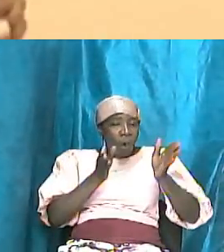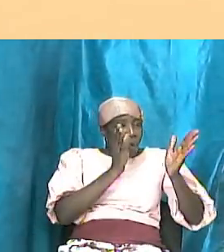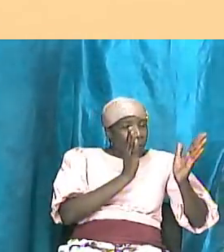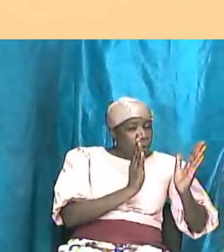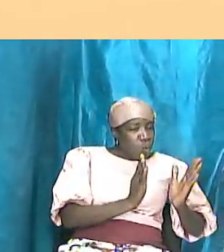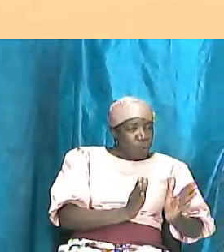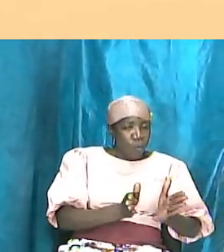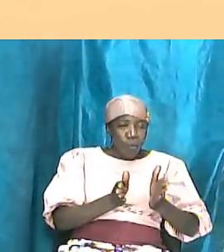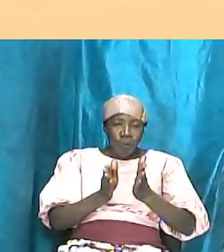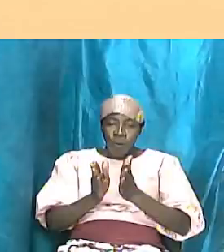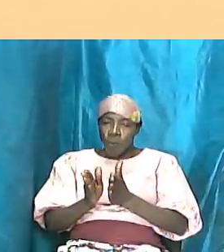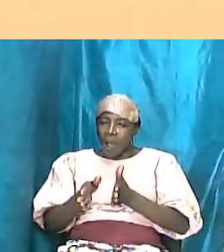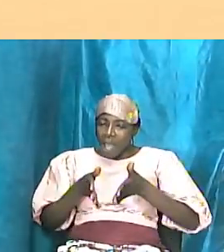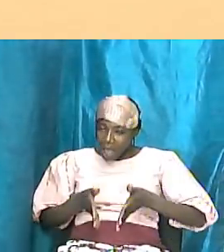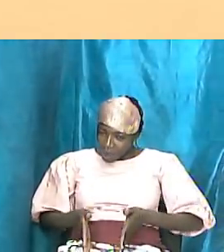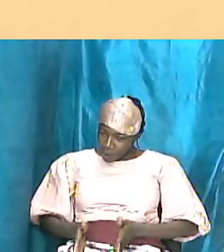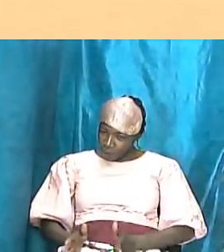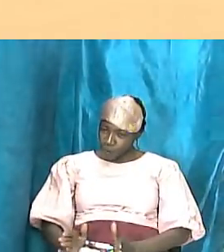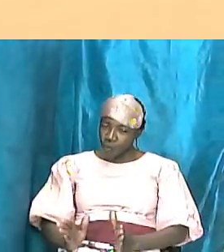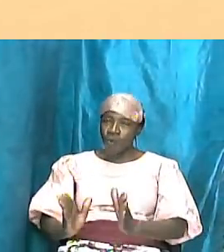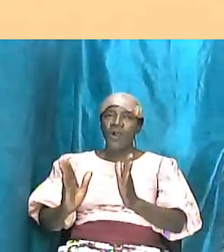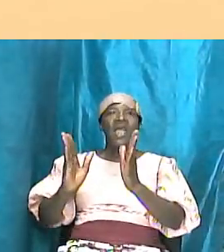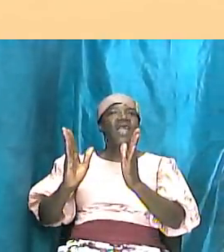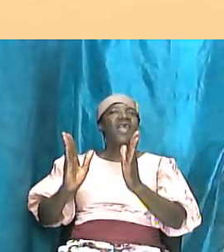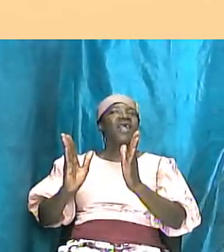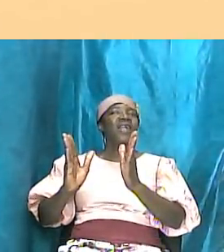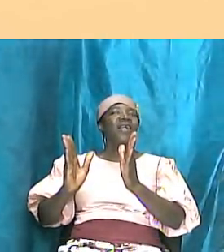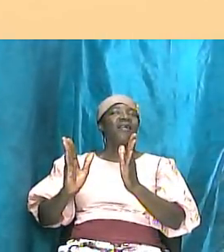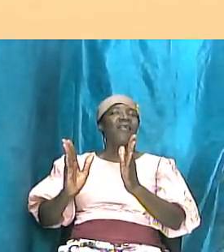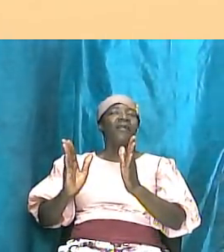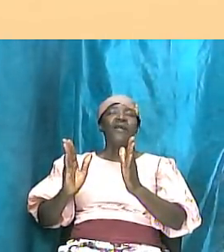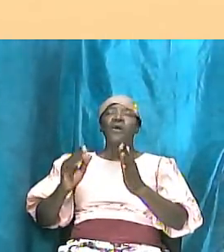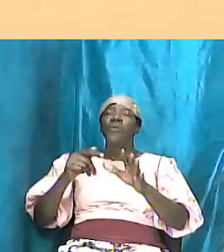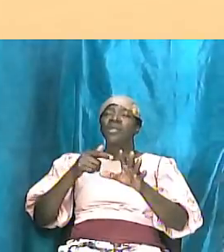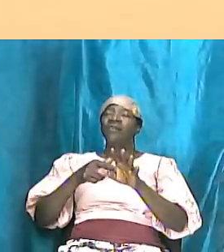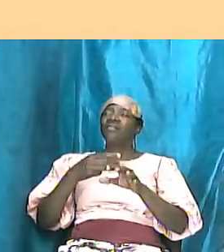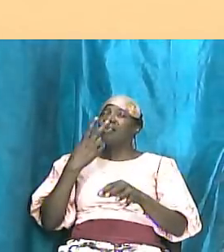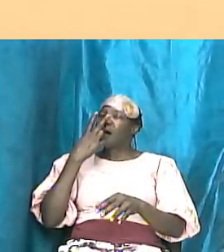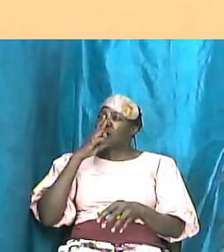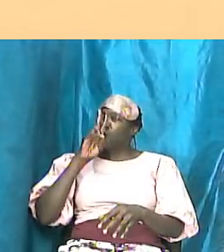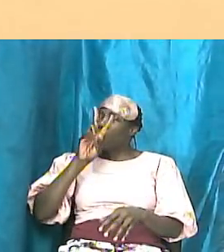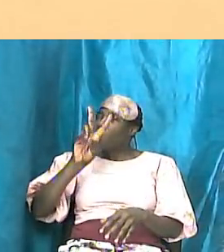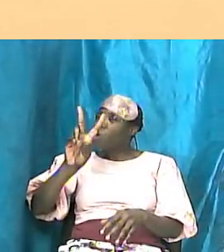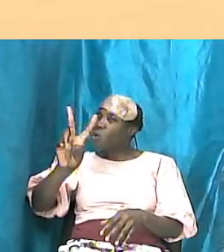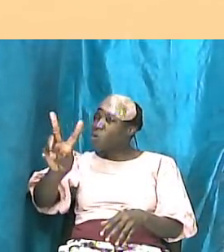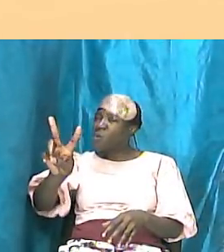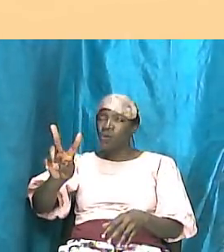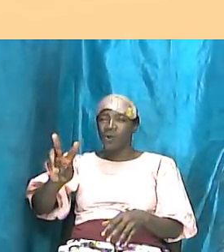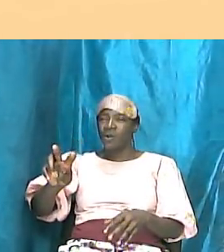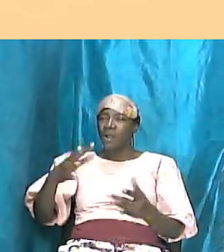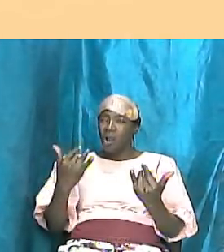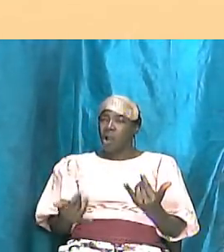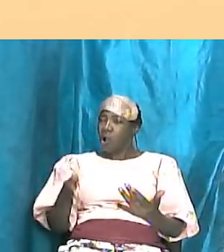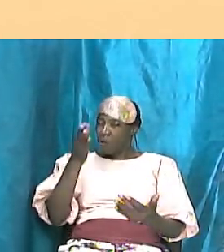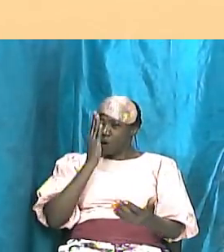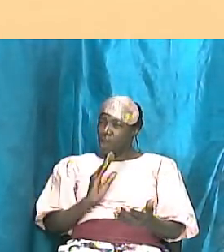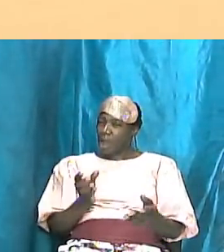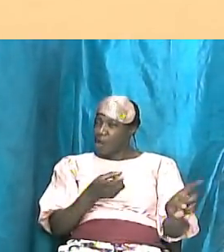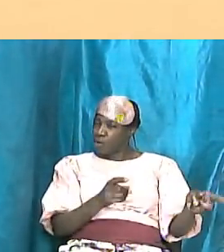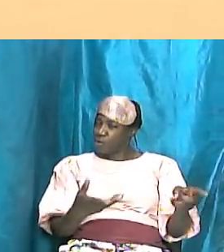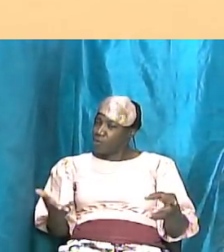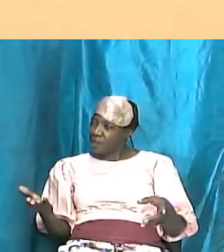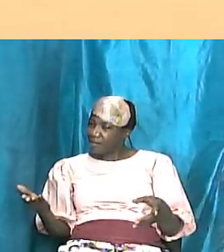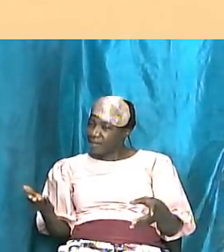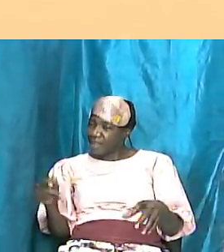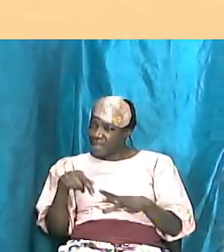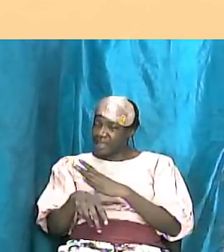well-patterned way. When we start to look, brothers and sisters, at how God outlines his thing in